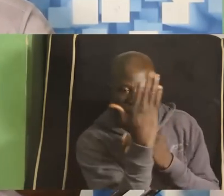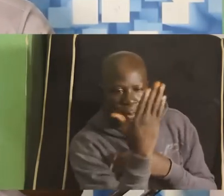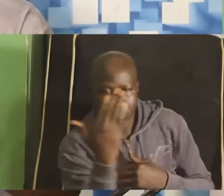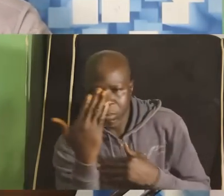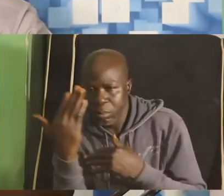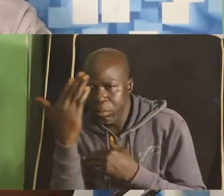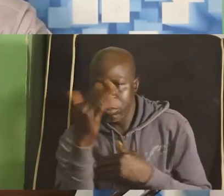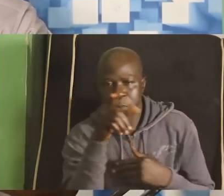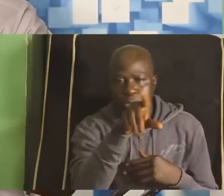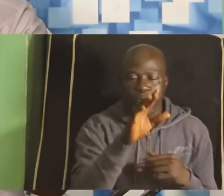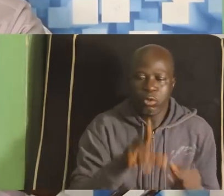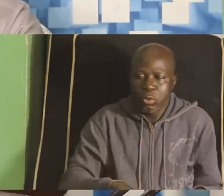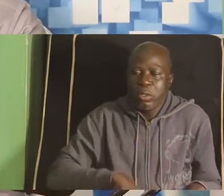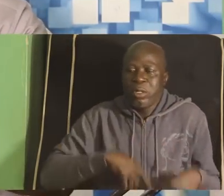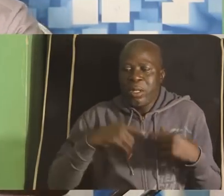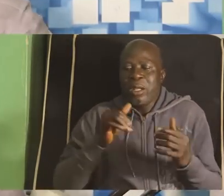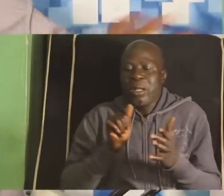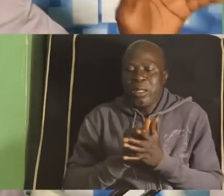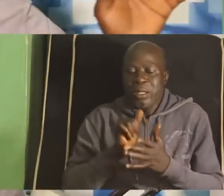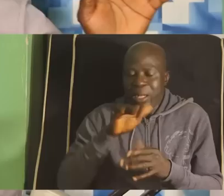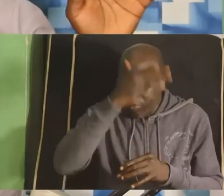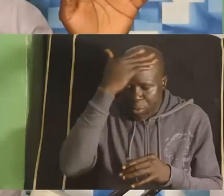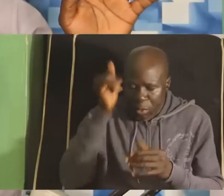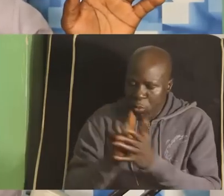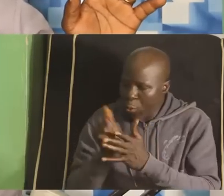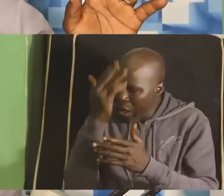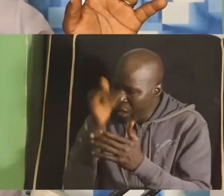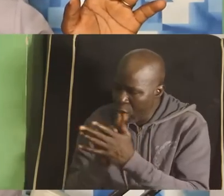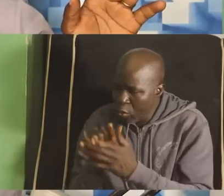you with. It's part of why you must not